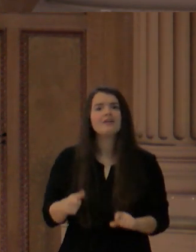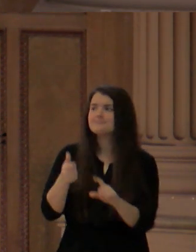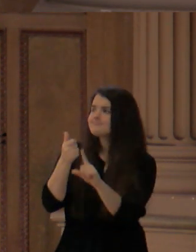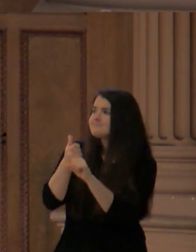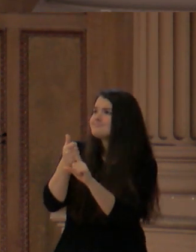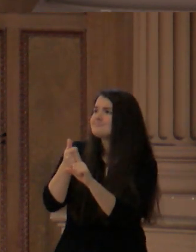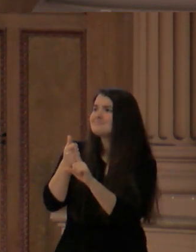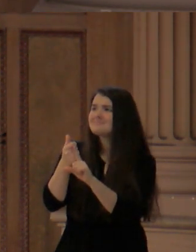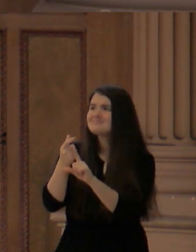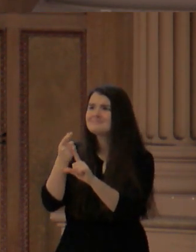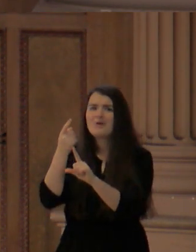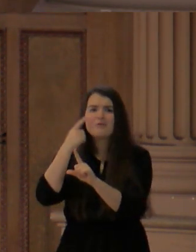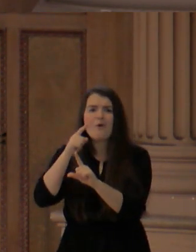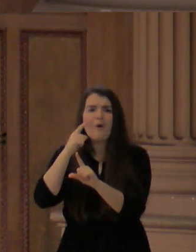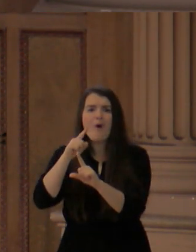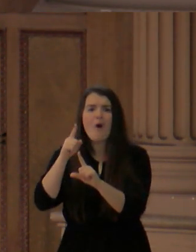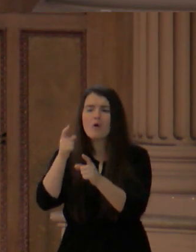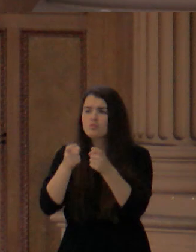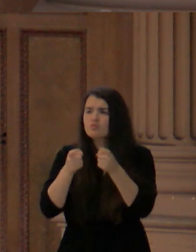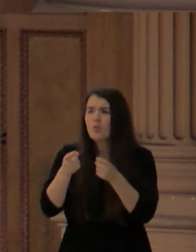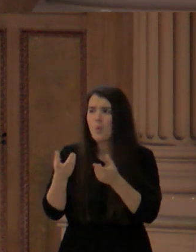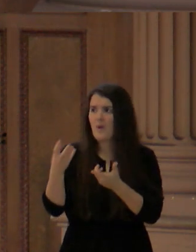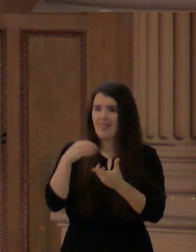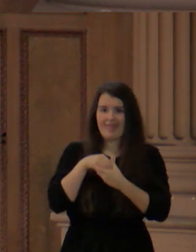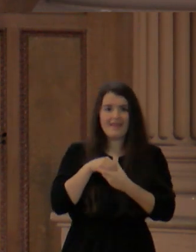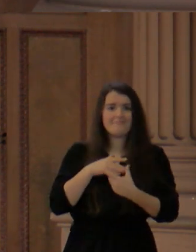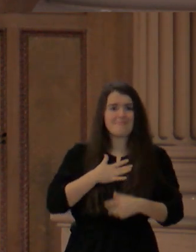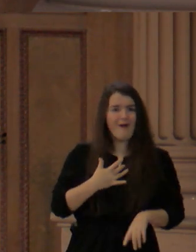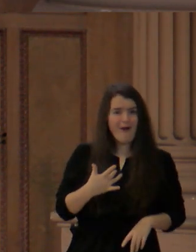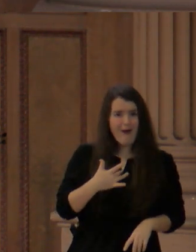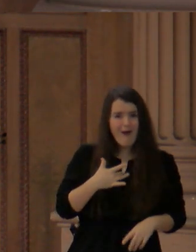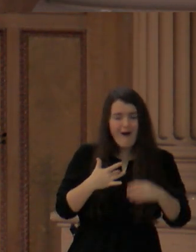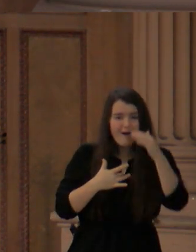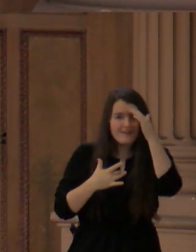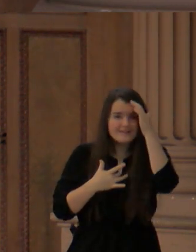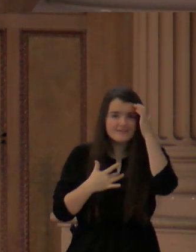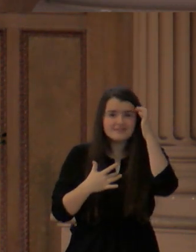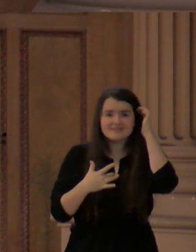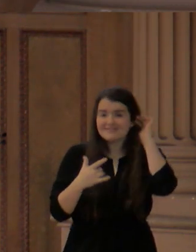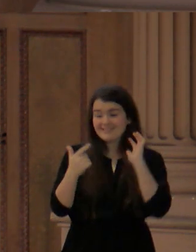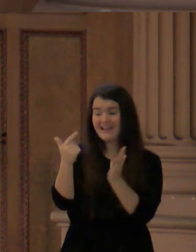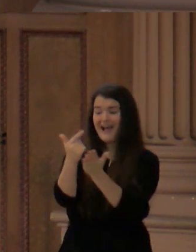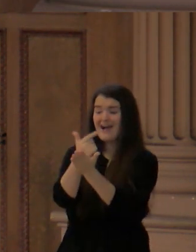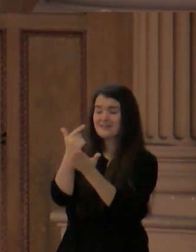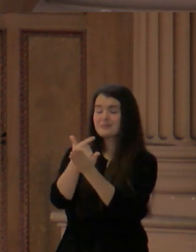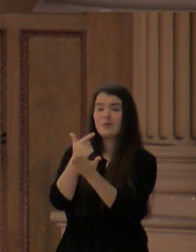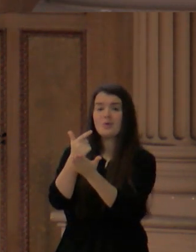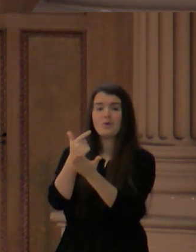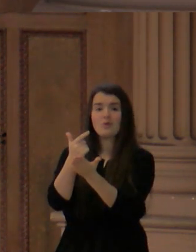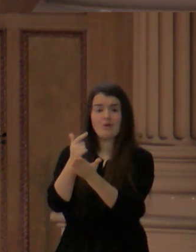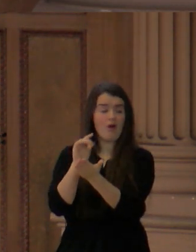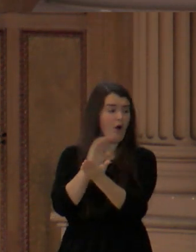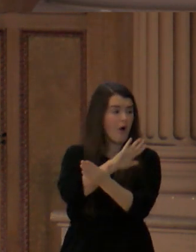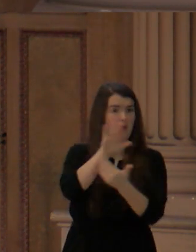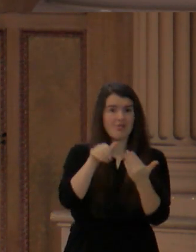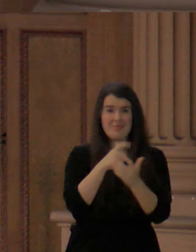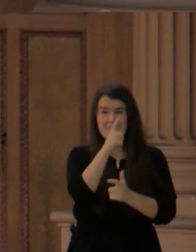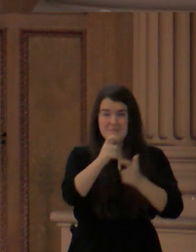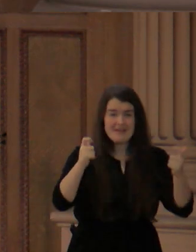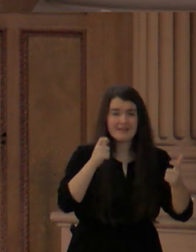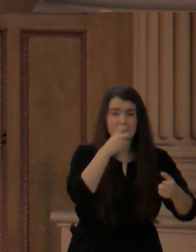to rule within the gospel is the solution to the biggest problems facing humanity